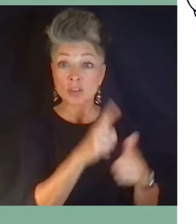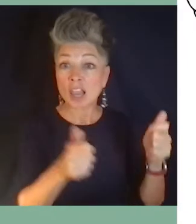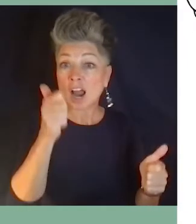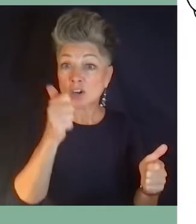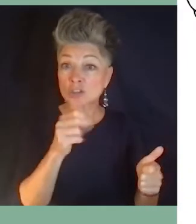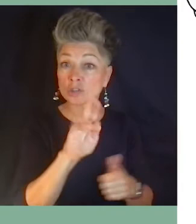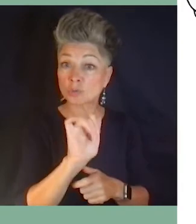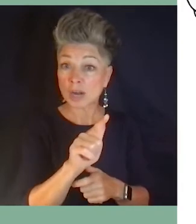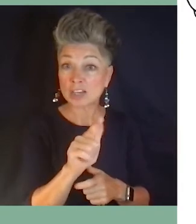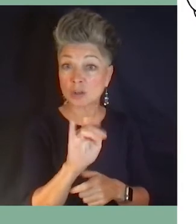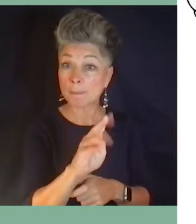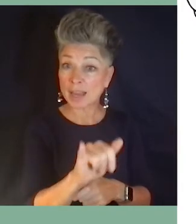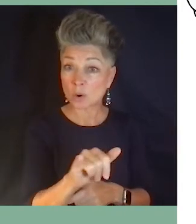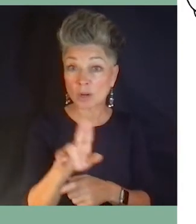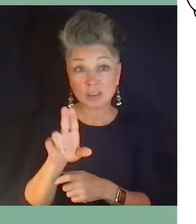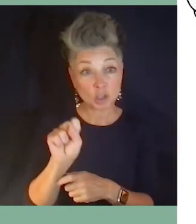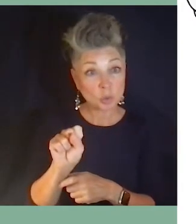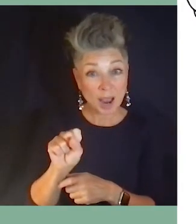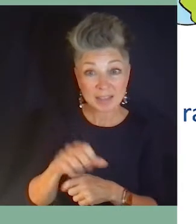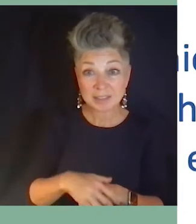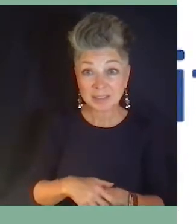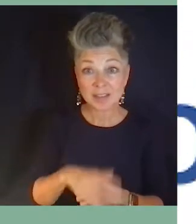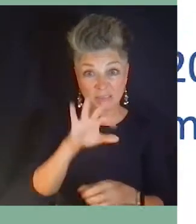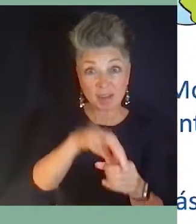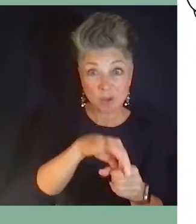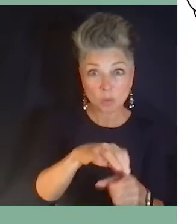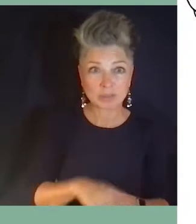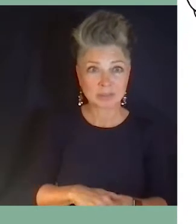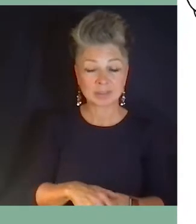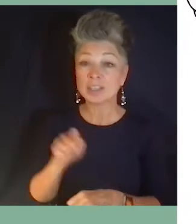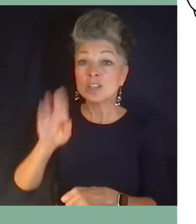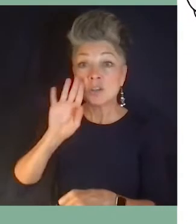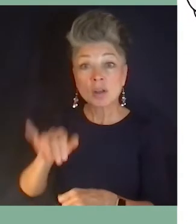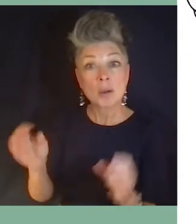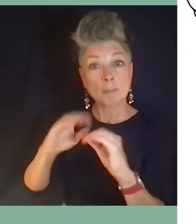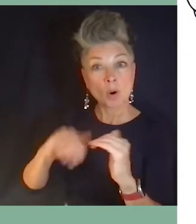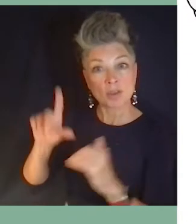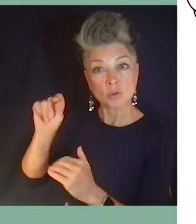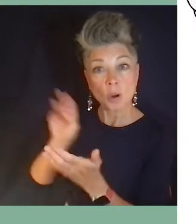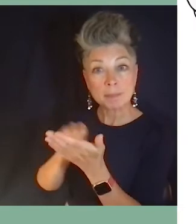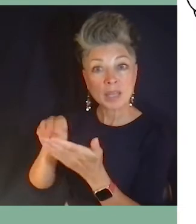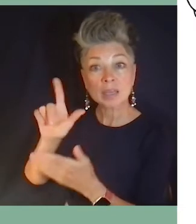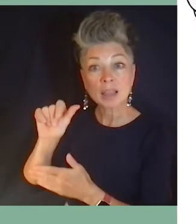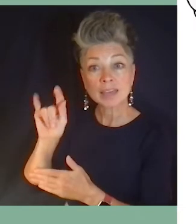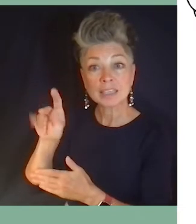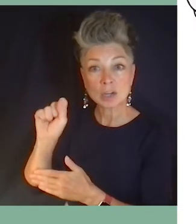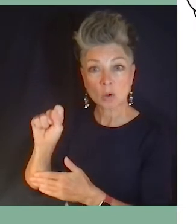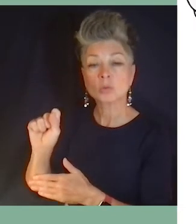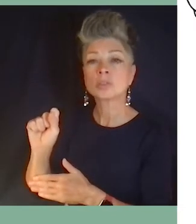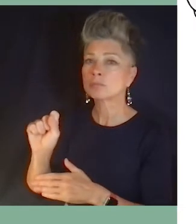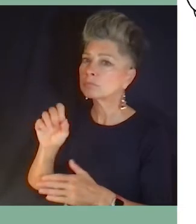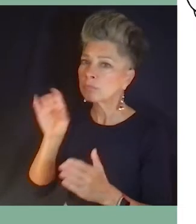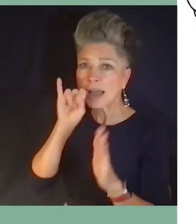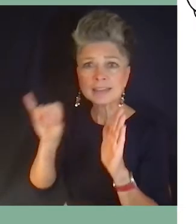racial minority in the United States that vote? Did you know? More than 20 million Latinos